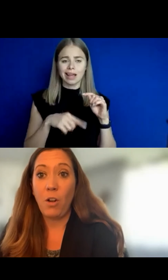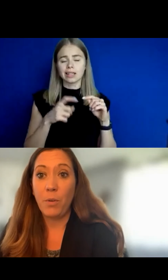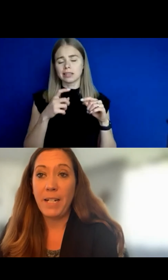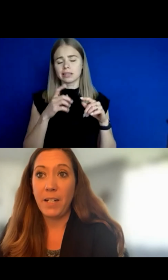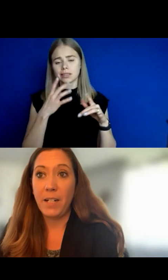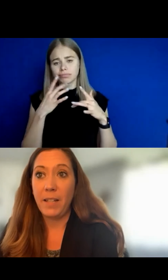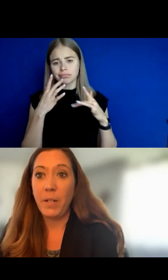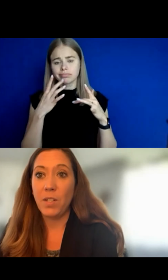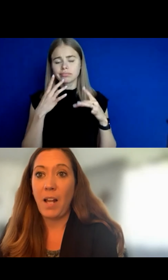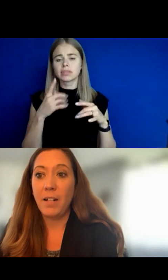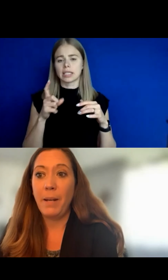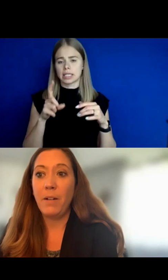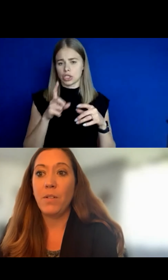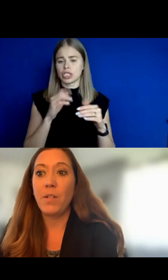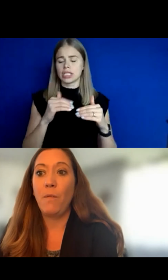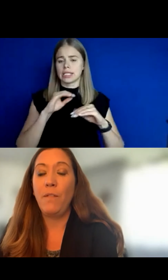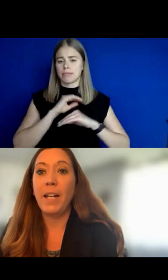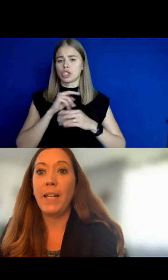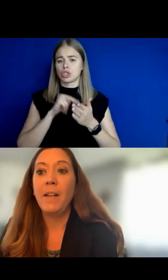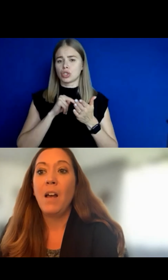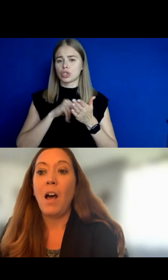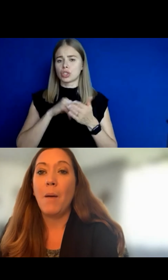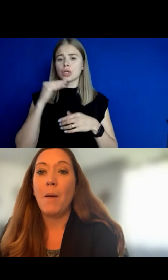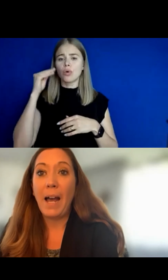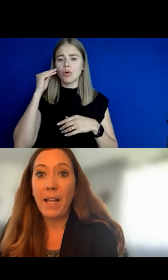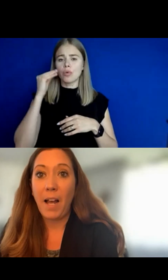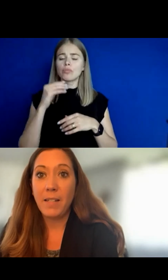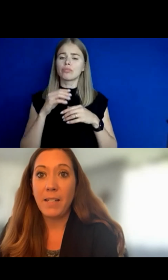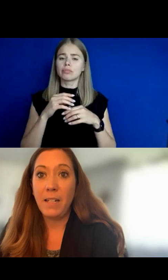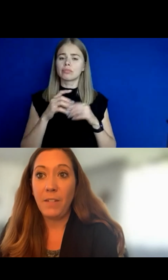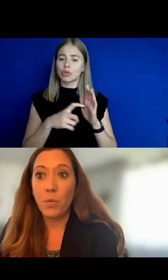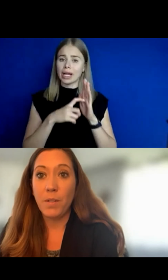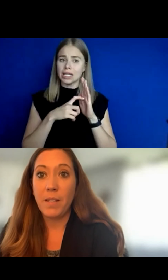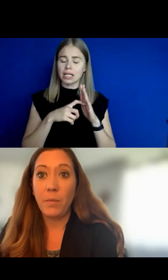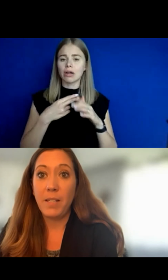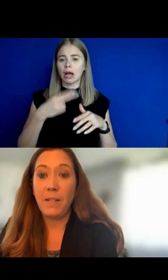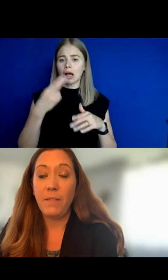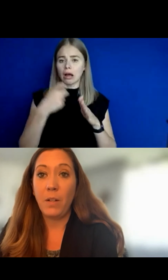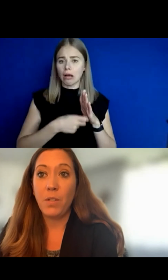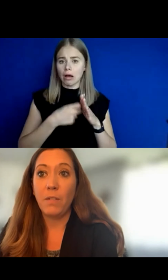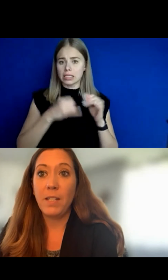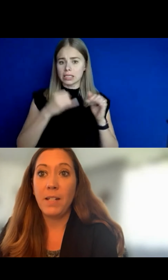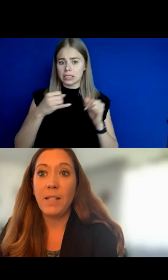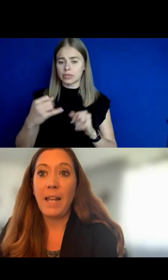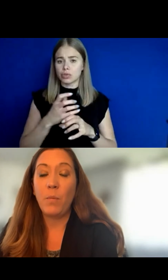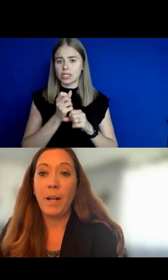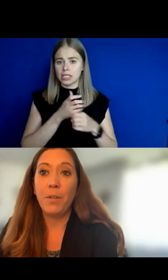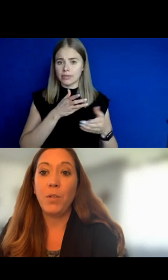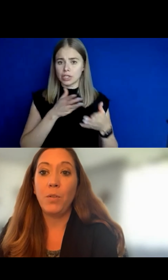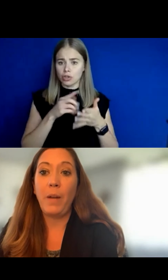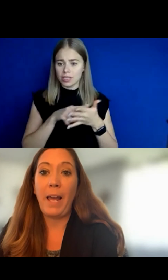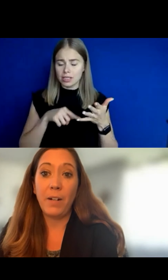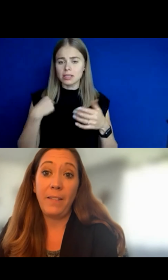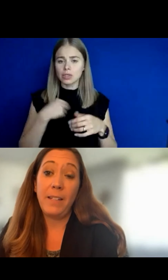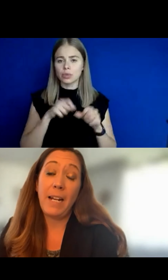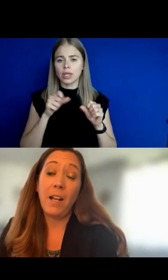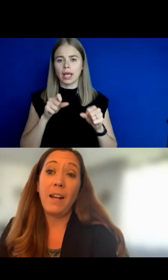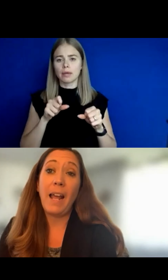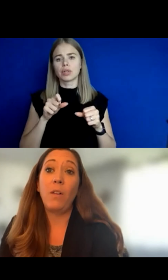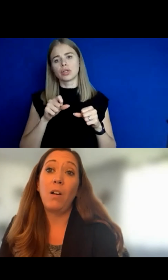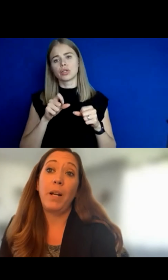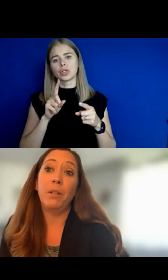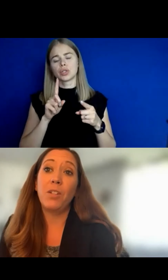nursing home criteria that we just talked about. So very high cost individuals that are receiving those services, and we're able to aggregate the